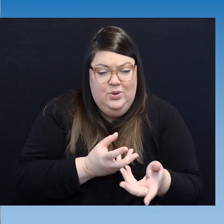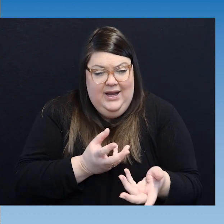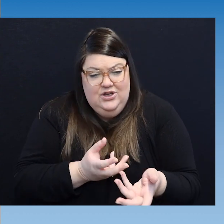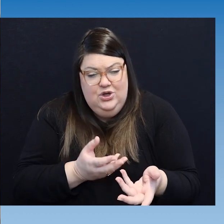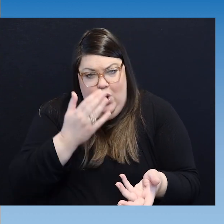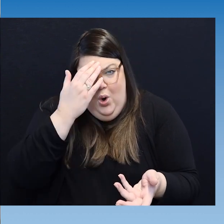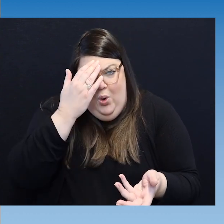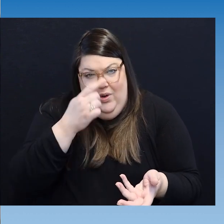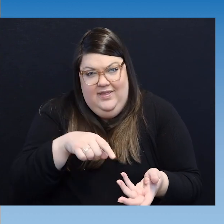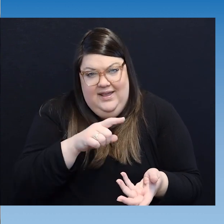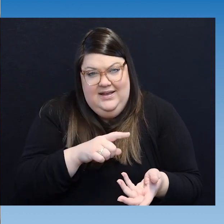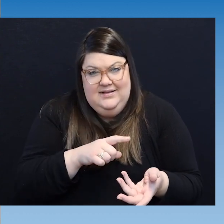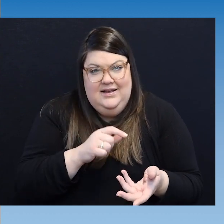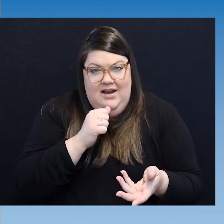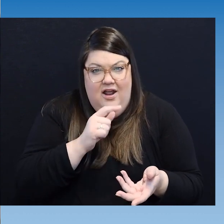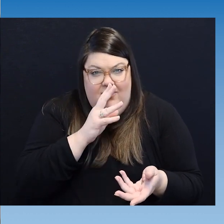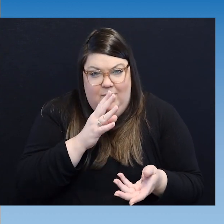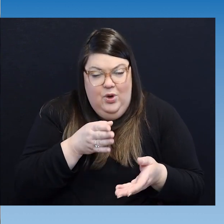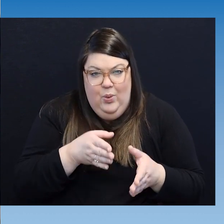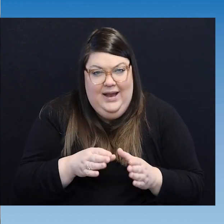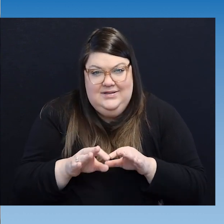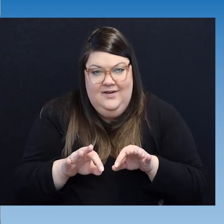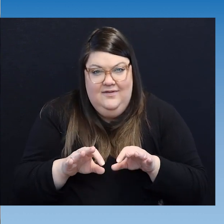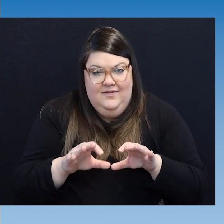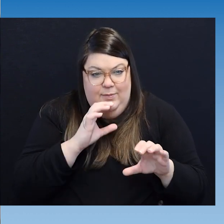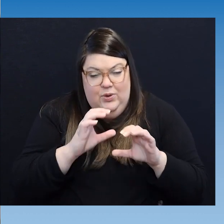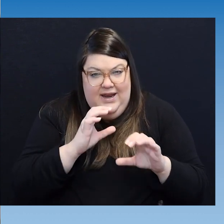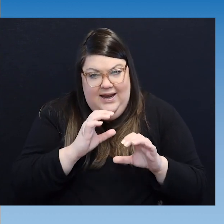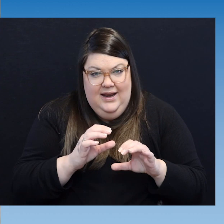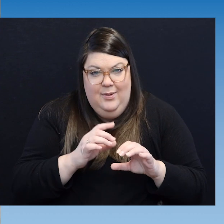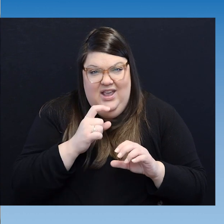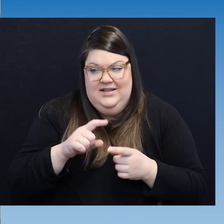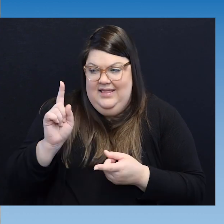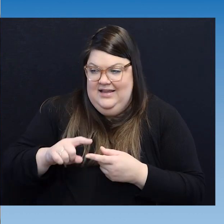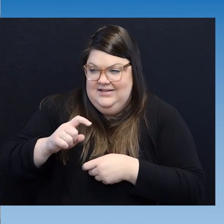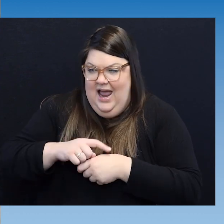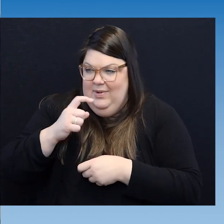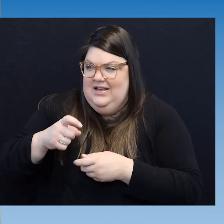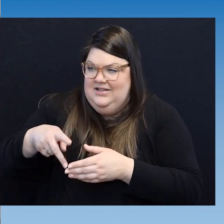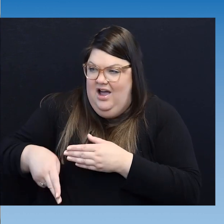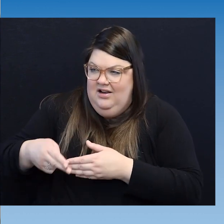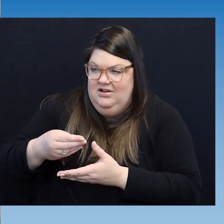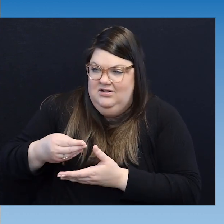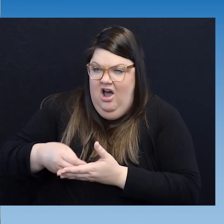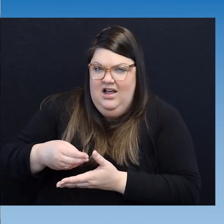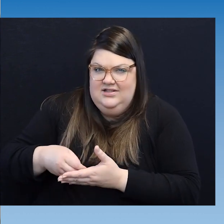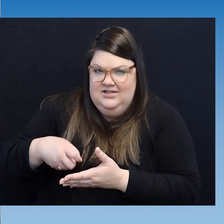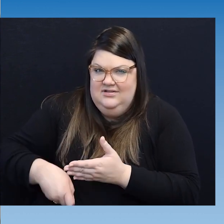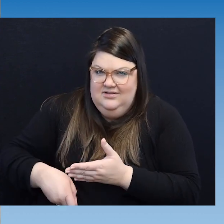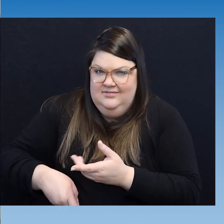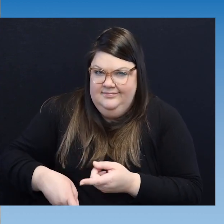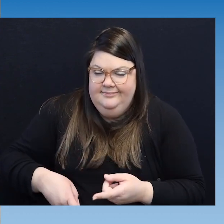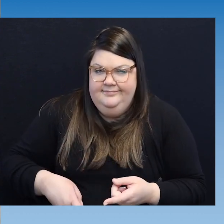know these nonverbal ways of communicating, yes, right? And so not only